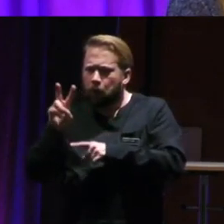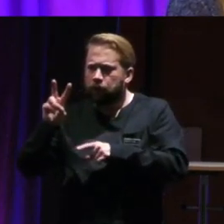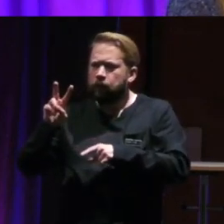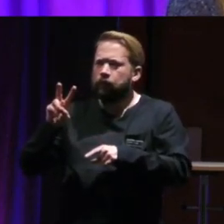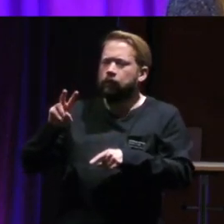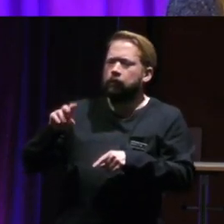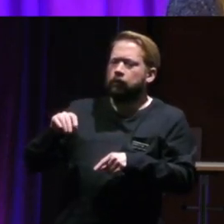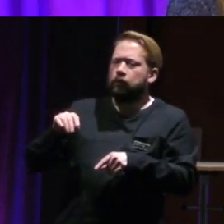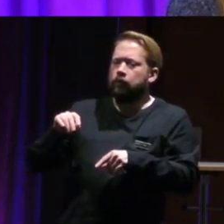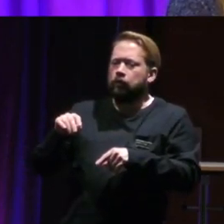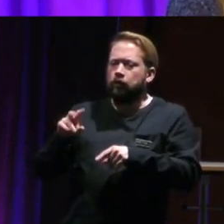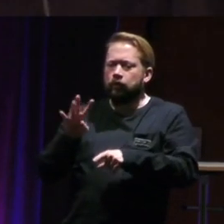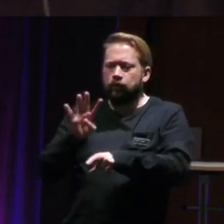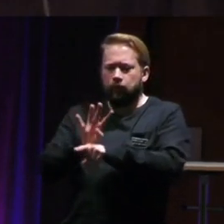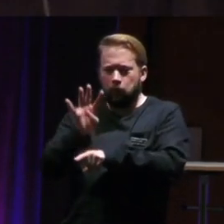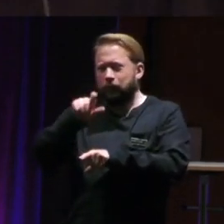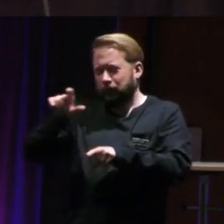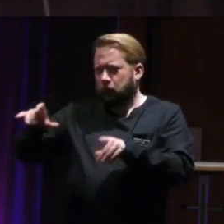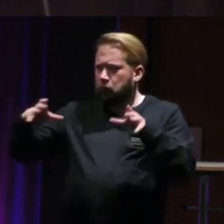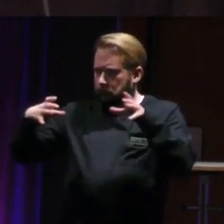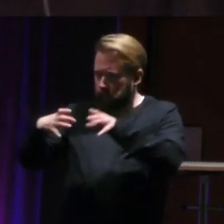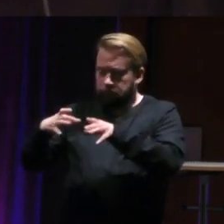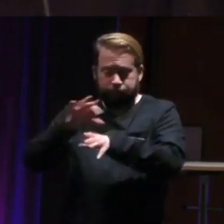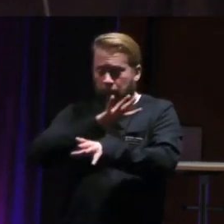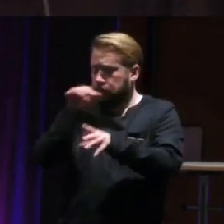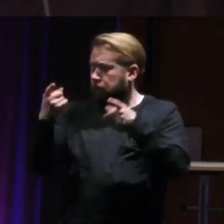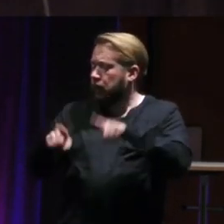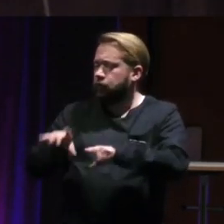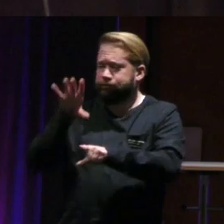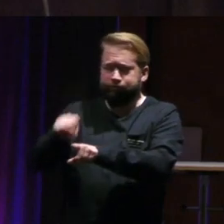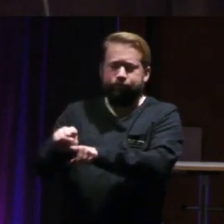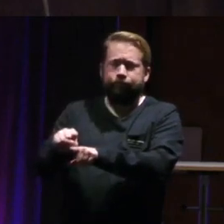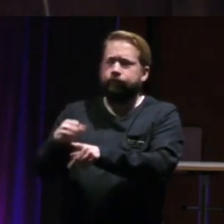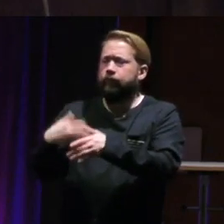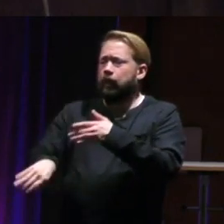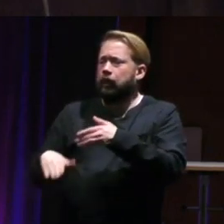cage, which was quite romantic, I think.